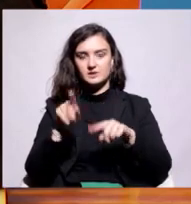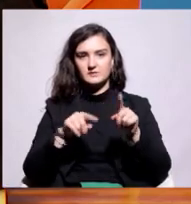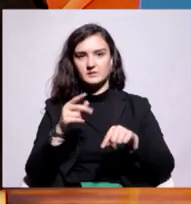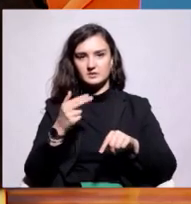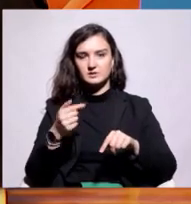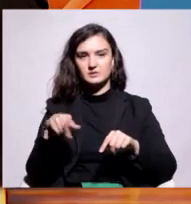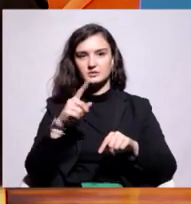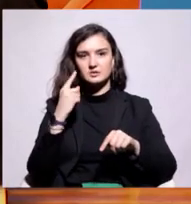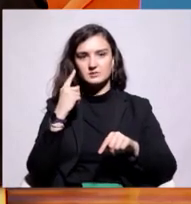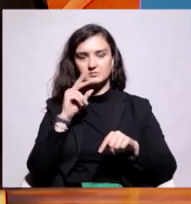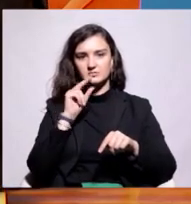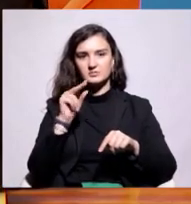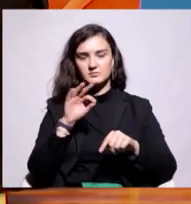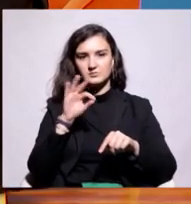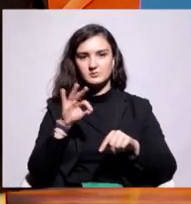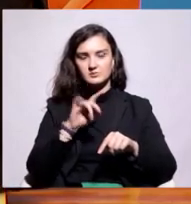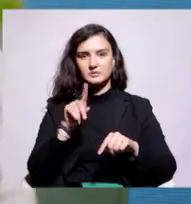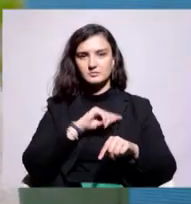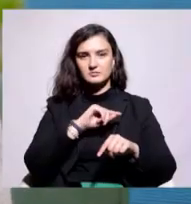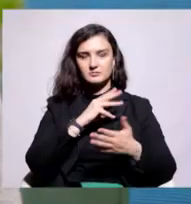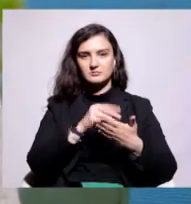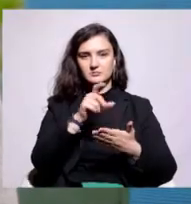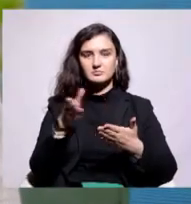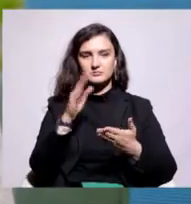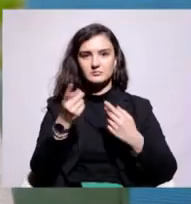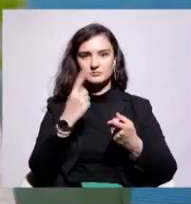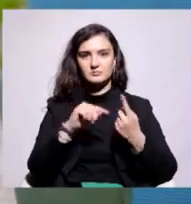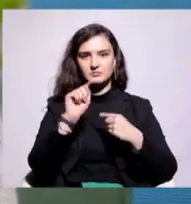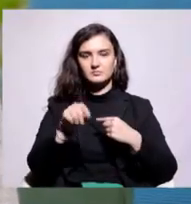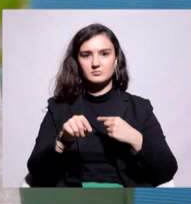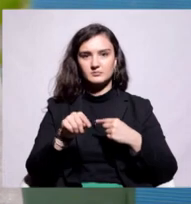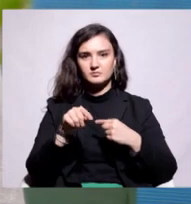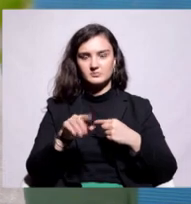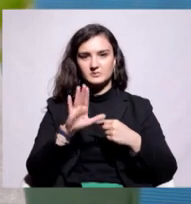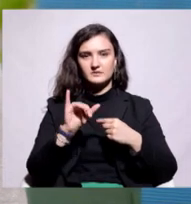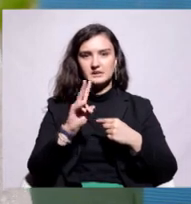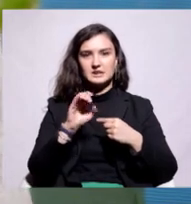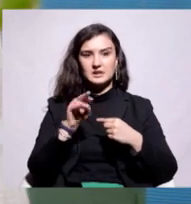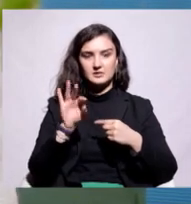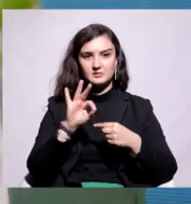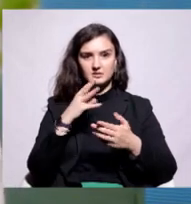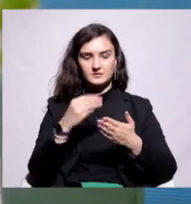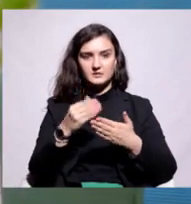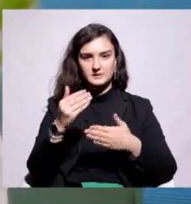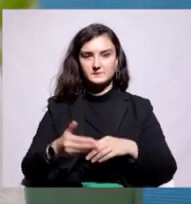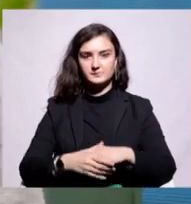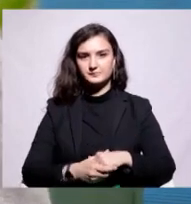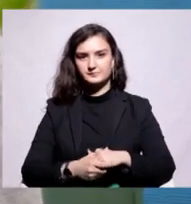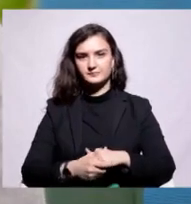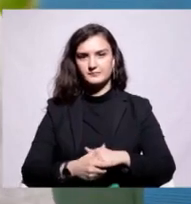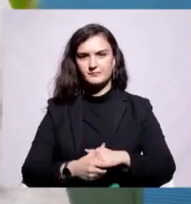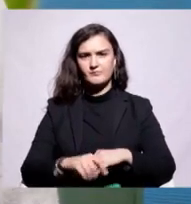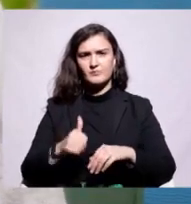Now you've heard us speak about some of the characters. Let's go back to Rip Van Winkle himself. How